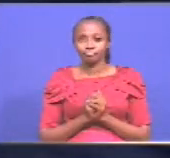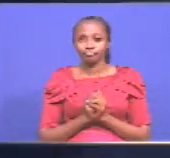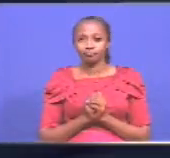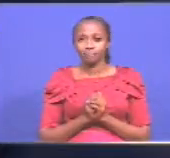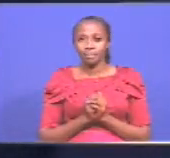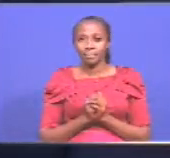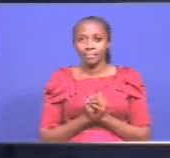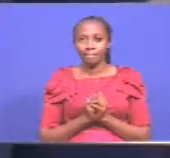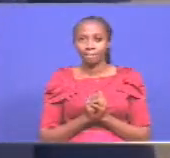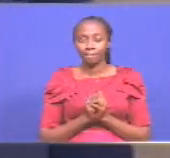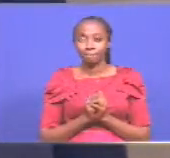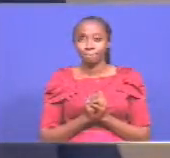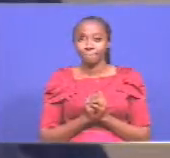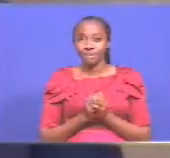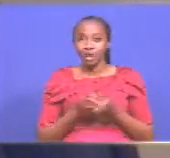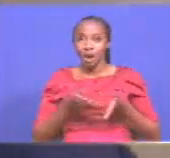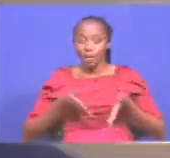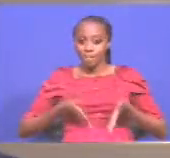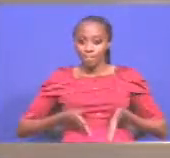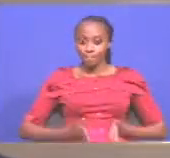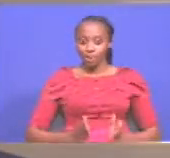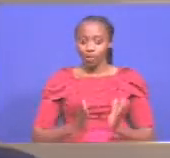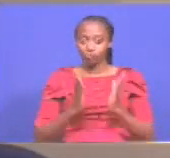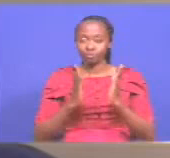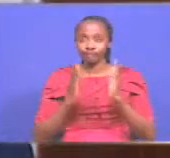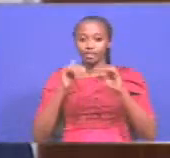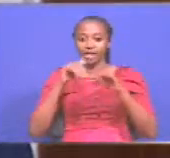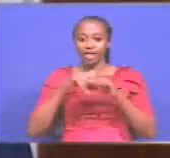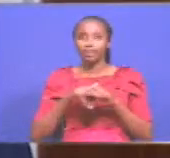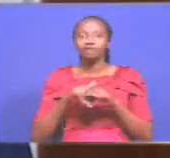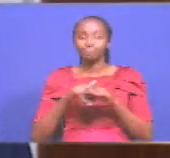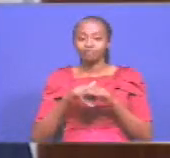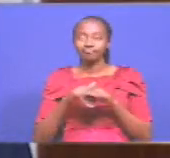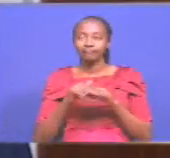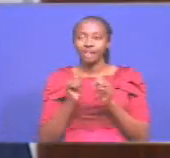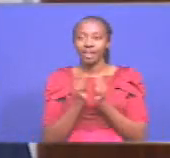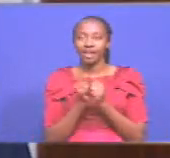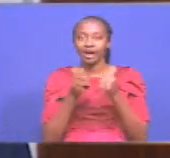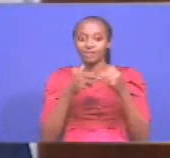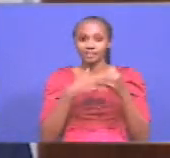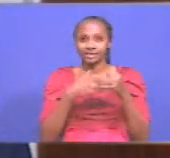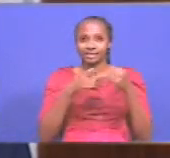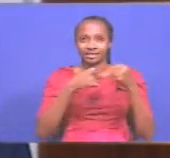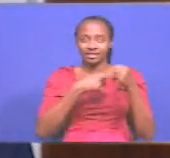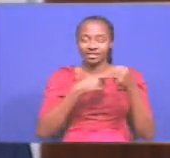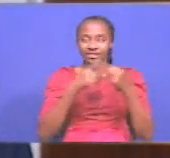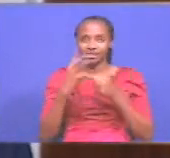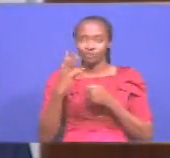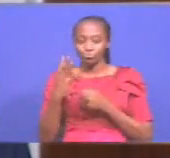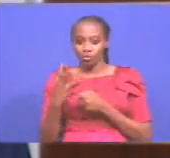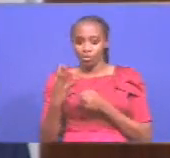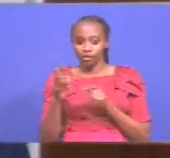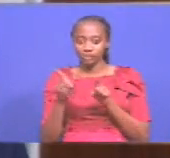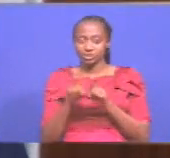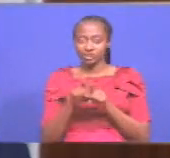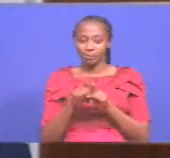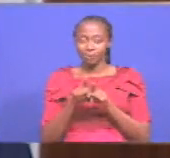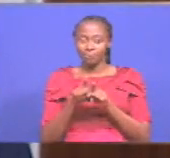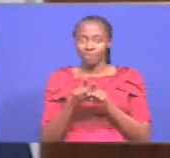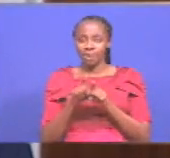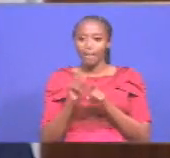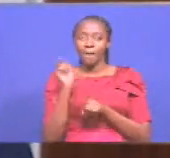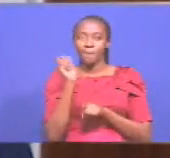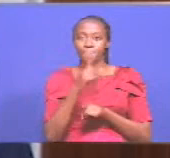I was born in 1954, and 6 months after I was born, I